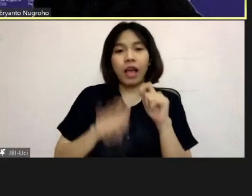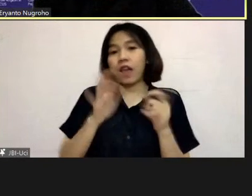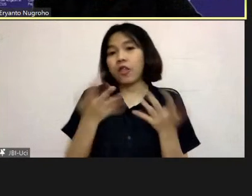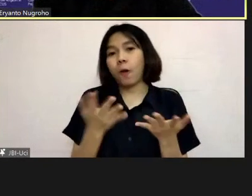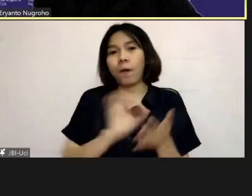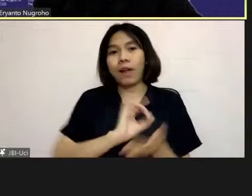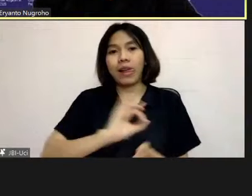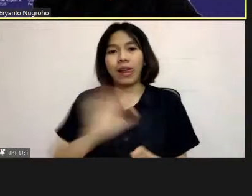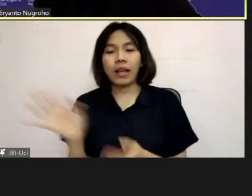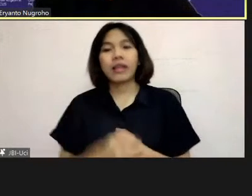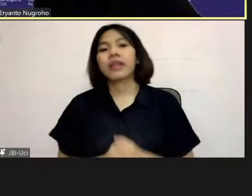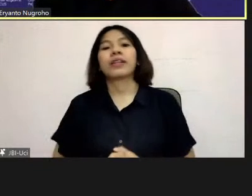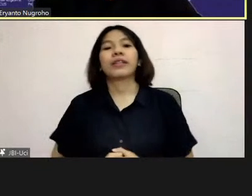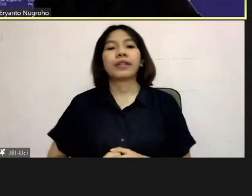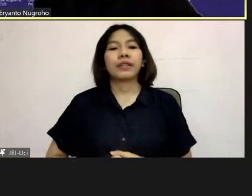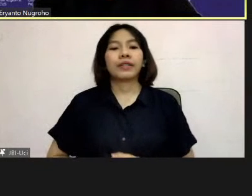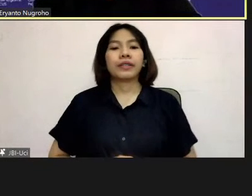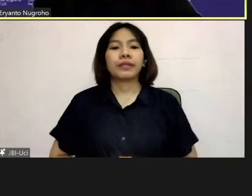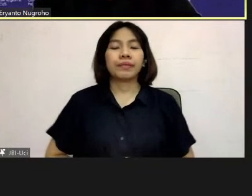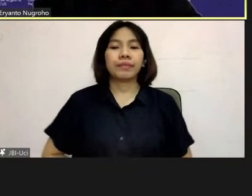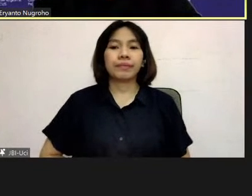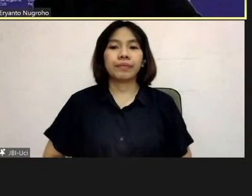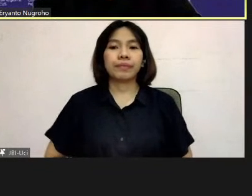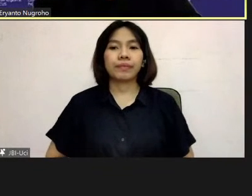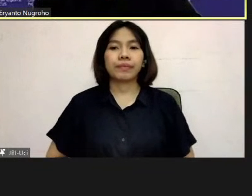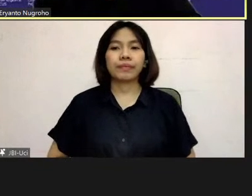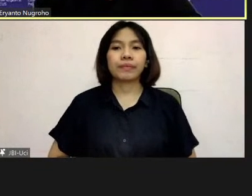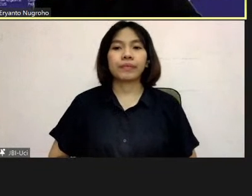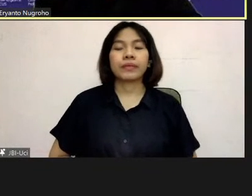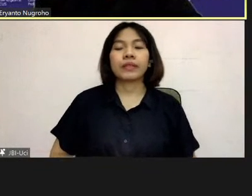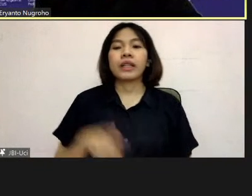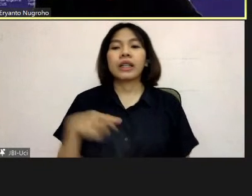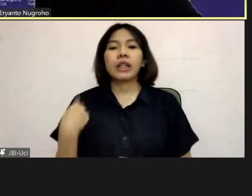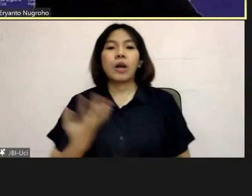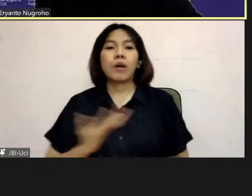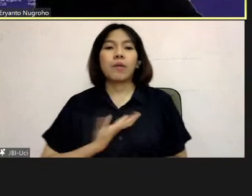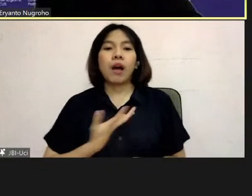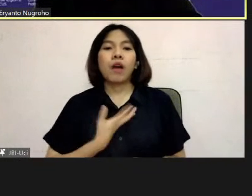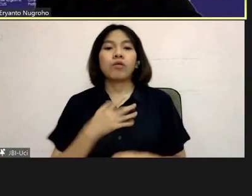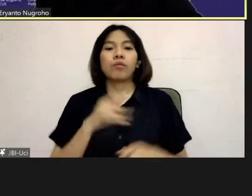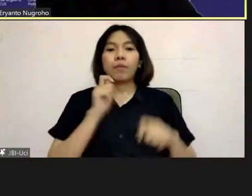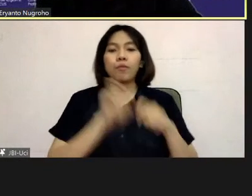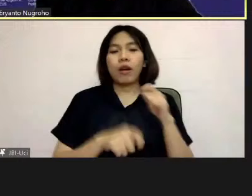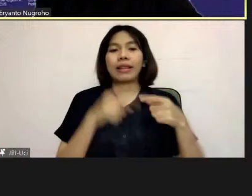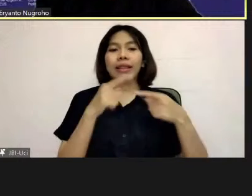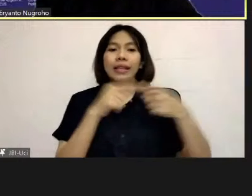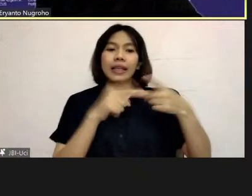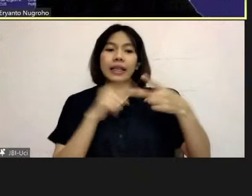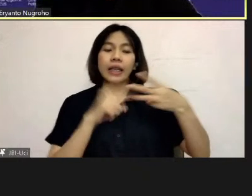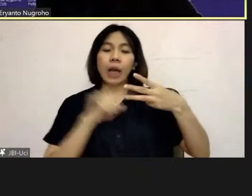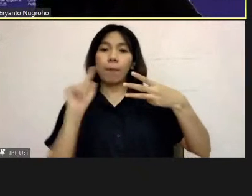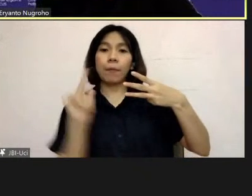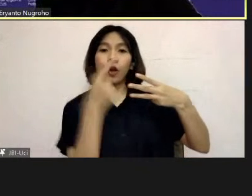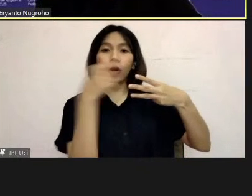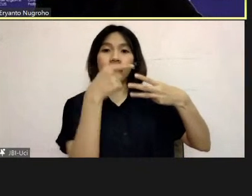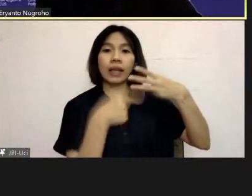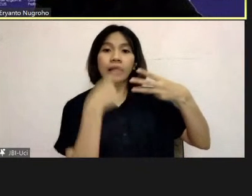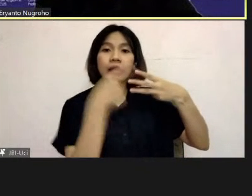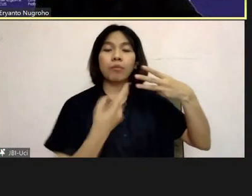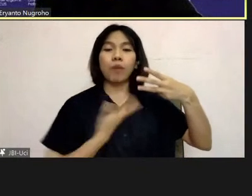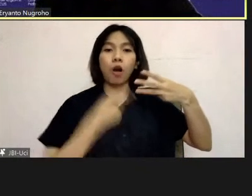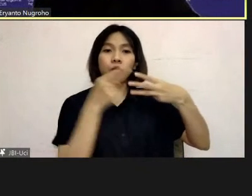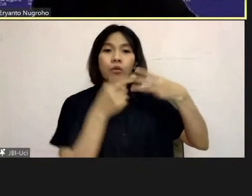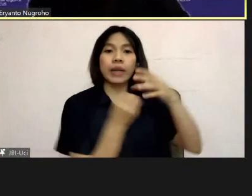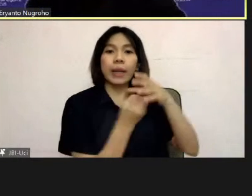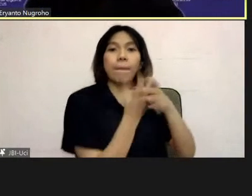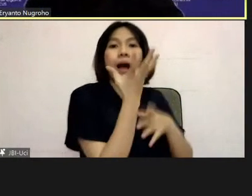As a background, I think we developed these 3 priority issues based on the context